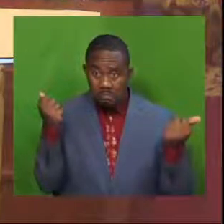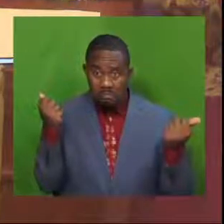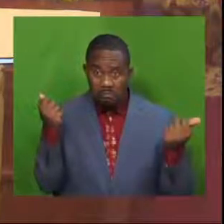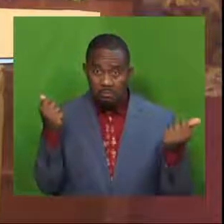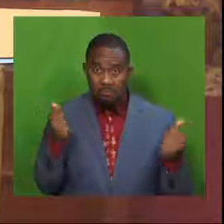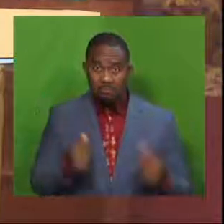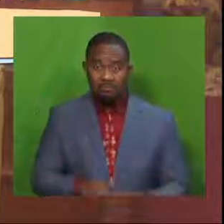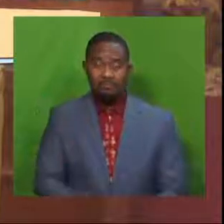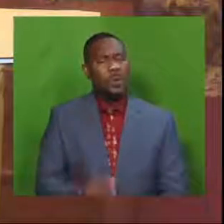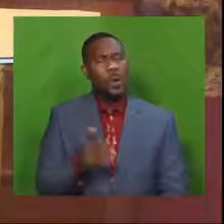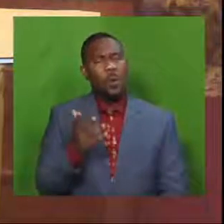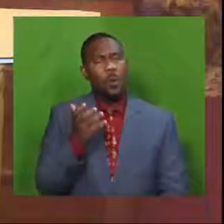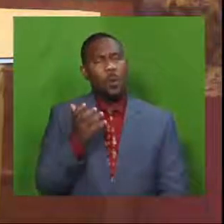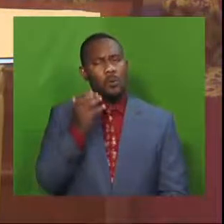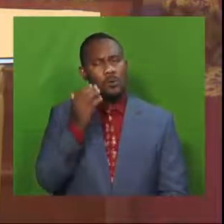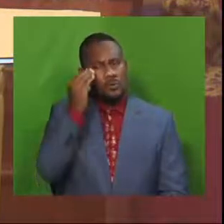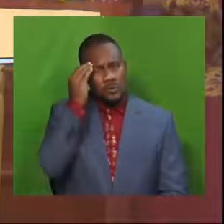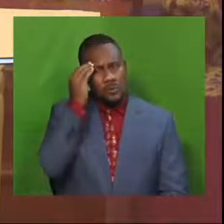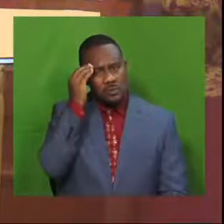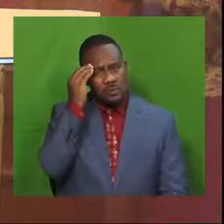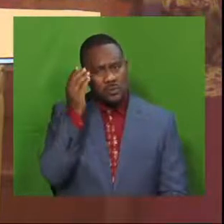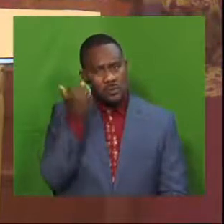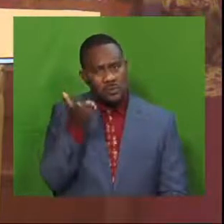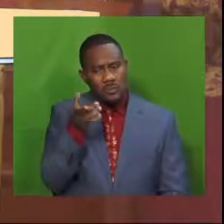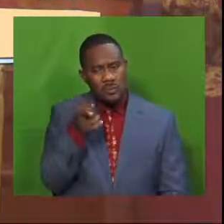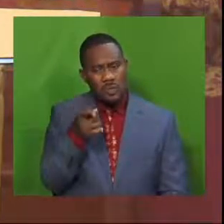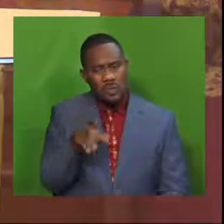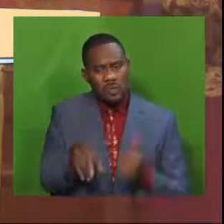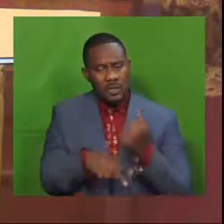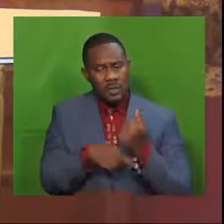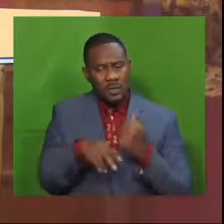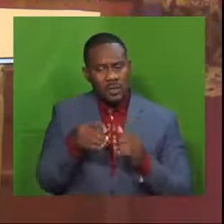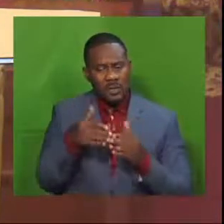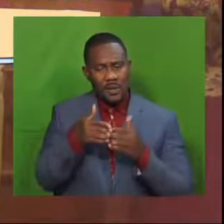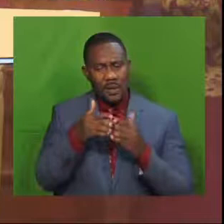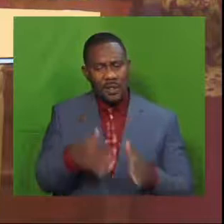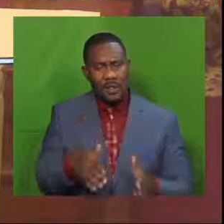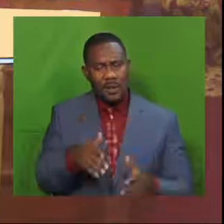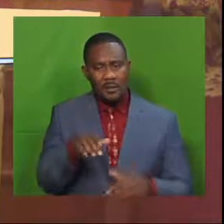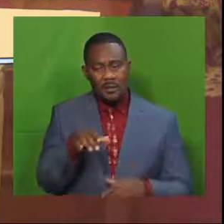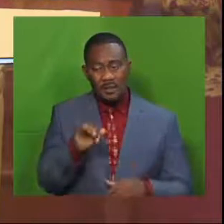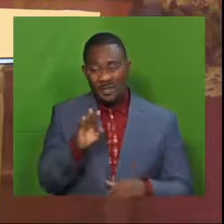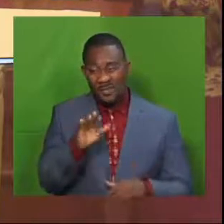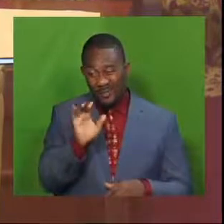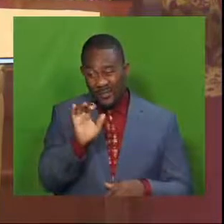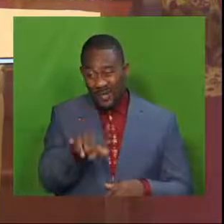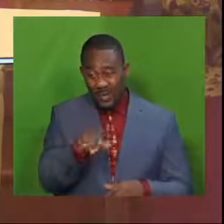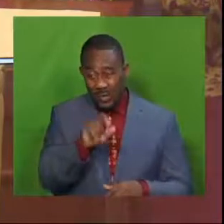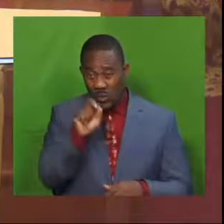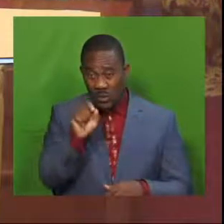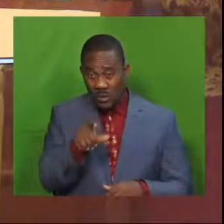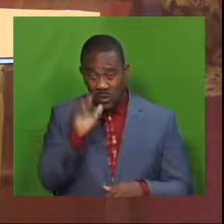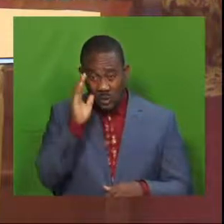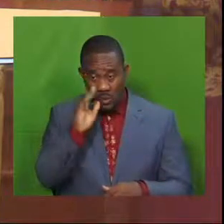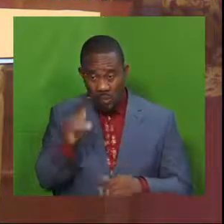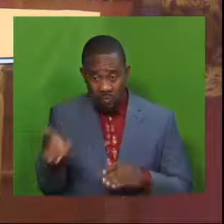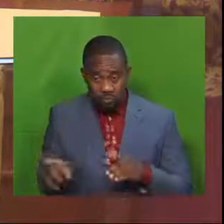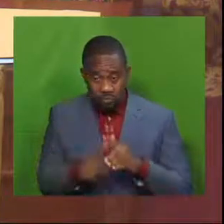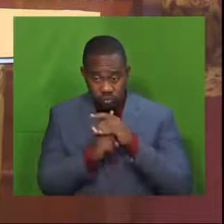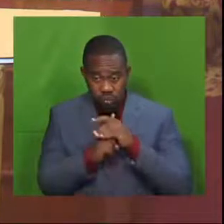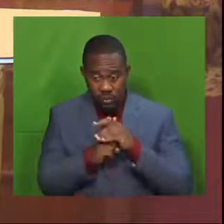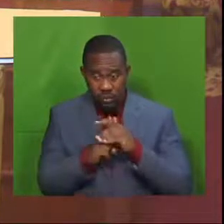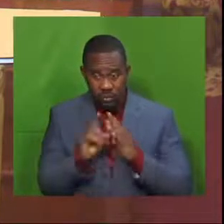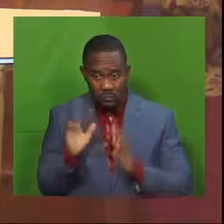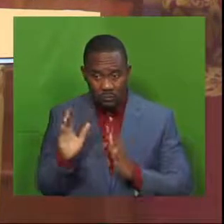business committee. May I know from the deputy leader whether that question would be